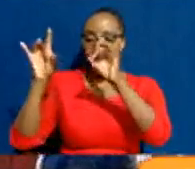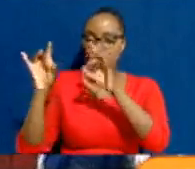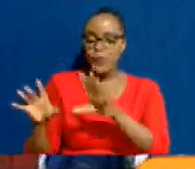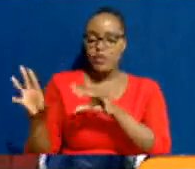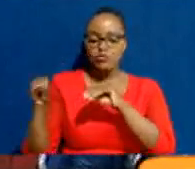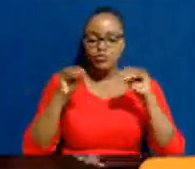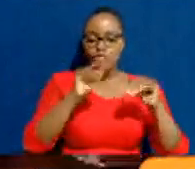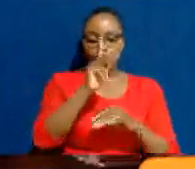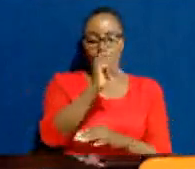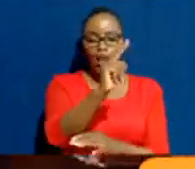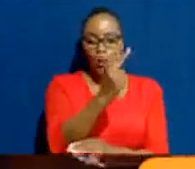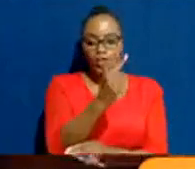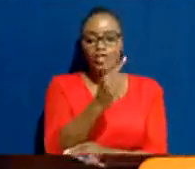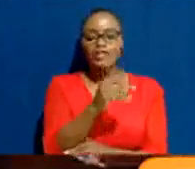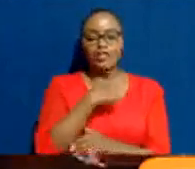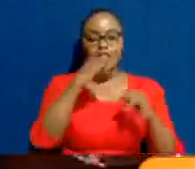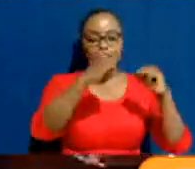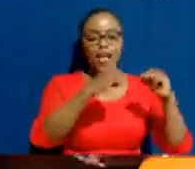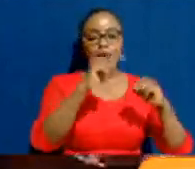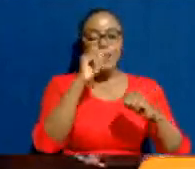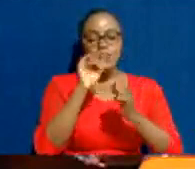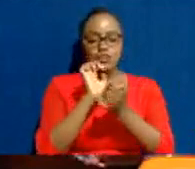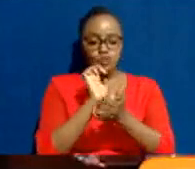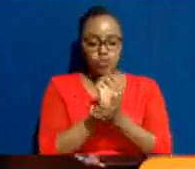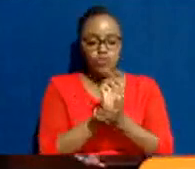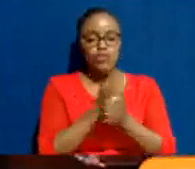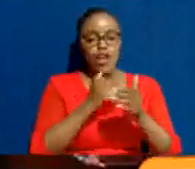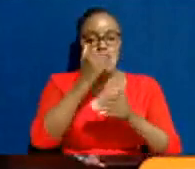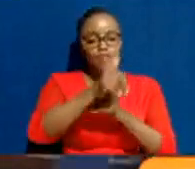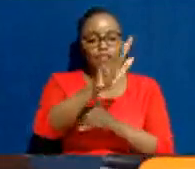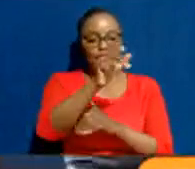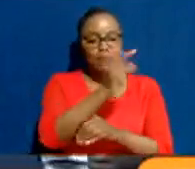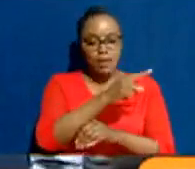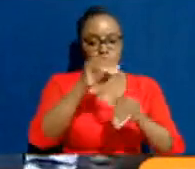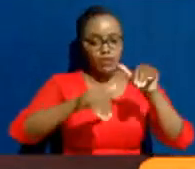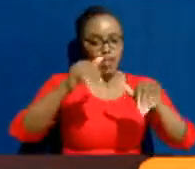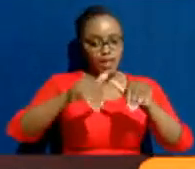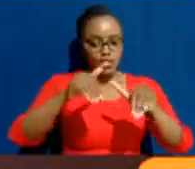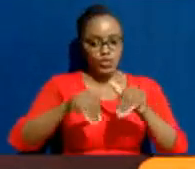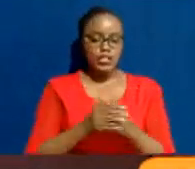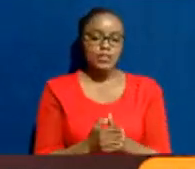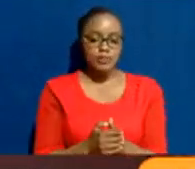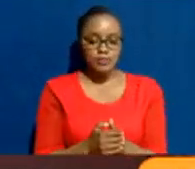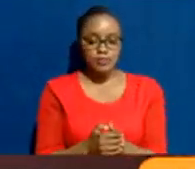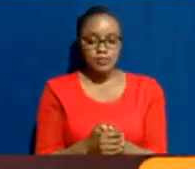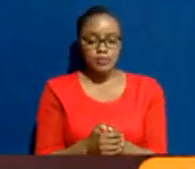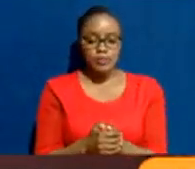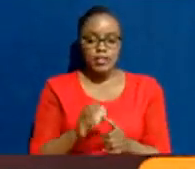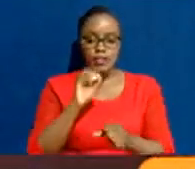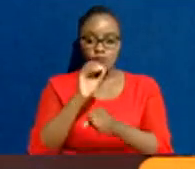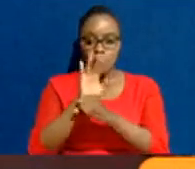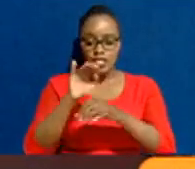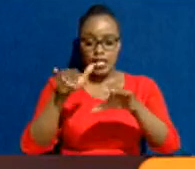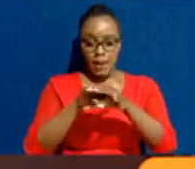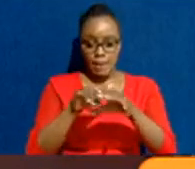Kenya Kwanza, despite the coalition agreement binding them at least up to 3 months after the elections. With the 14